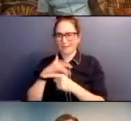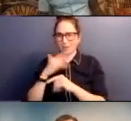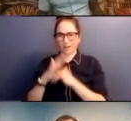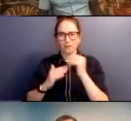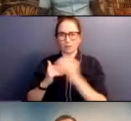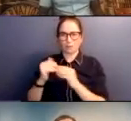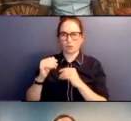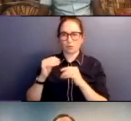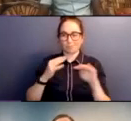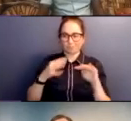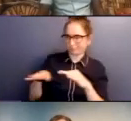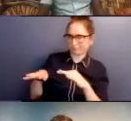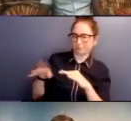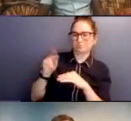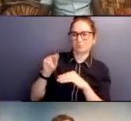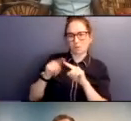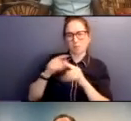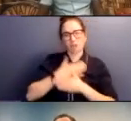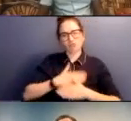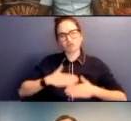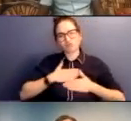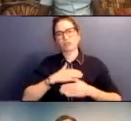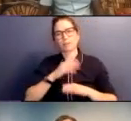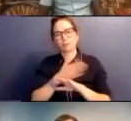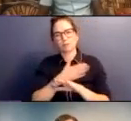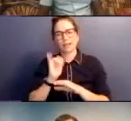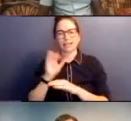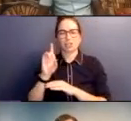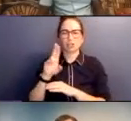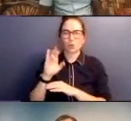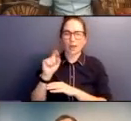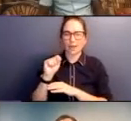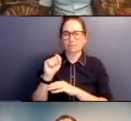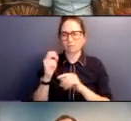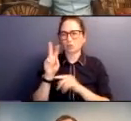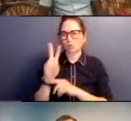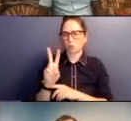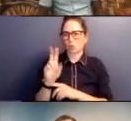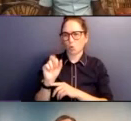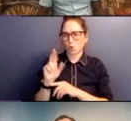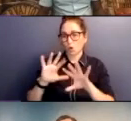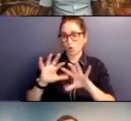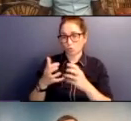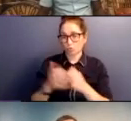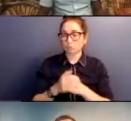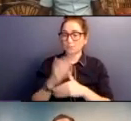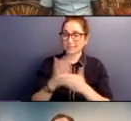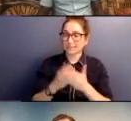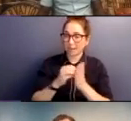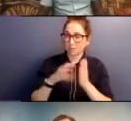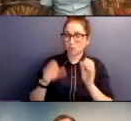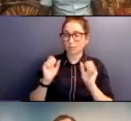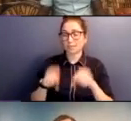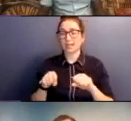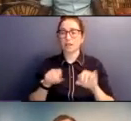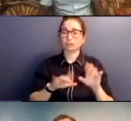spotlight, but enjoys sharing his music as part of a duet or group. Some students are able to play an entire composition,